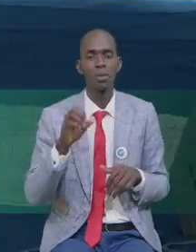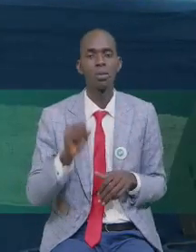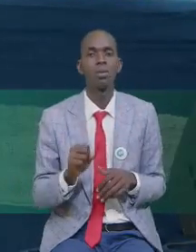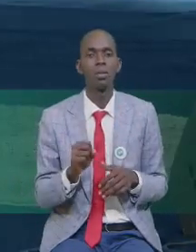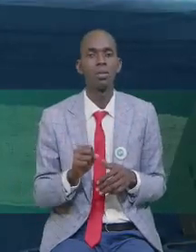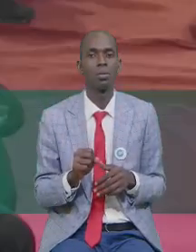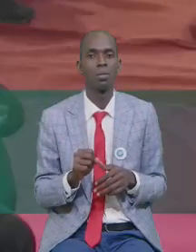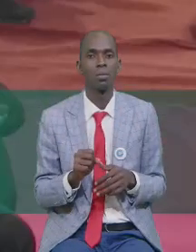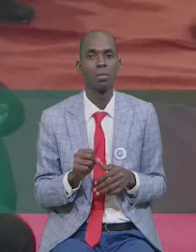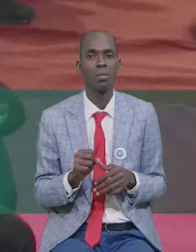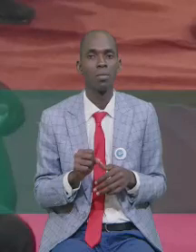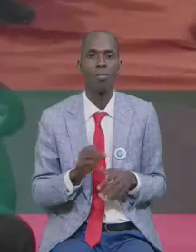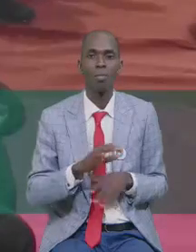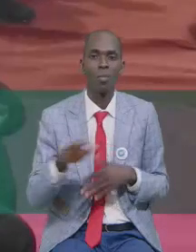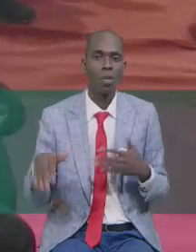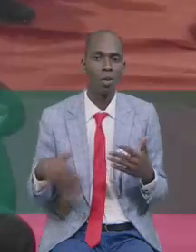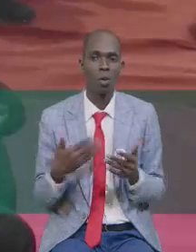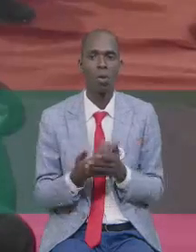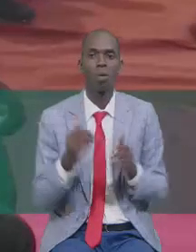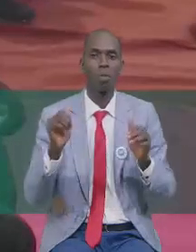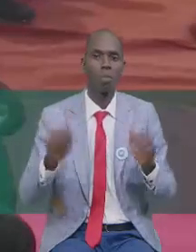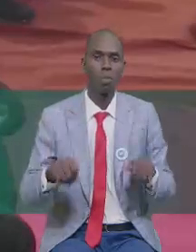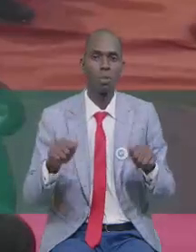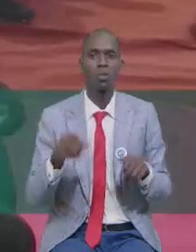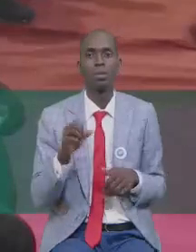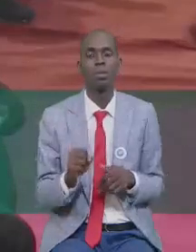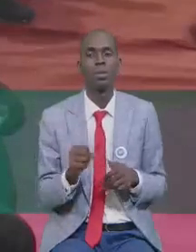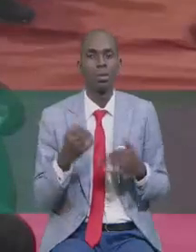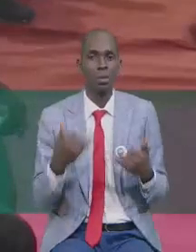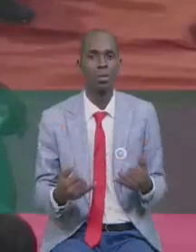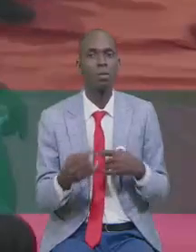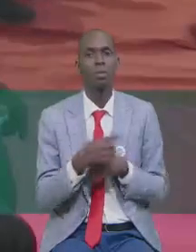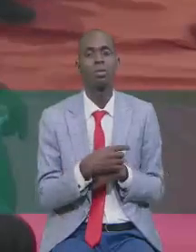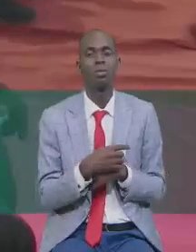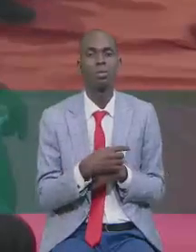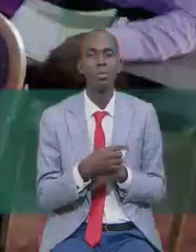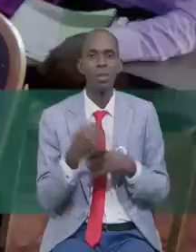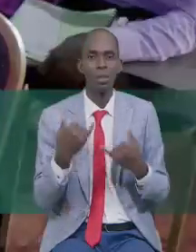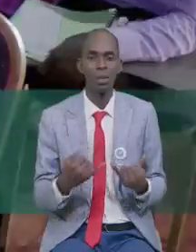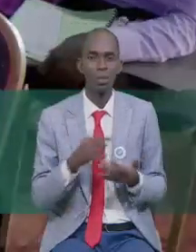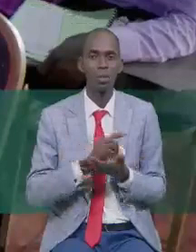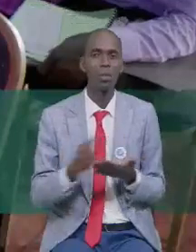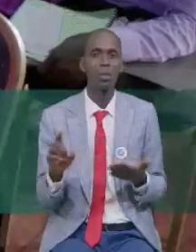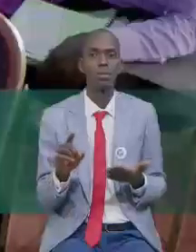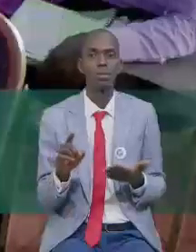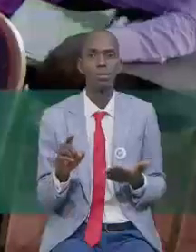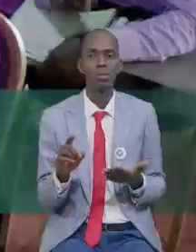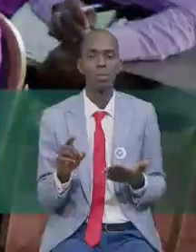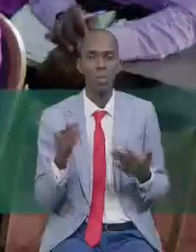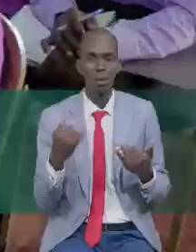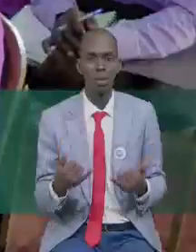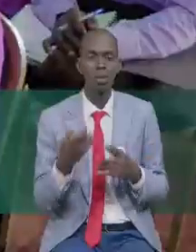possibilities. All possibilities. This day, this week, this